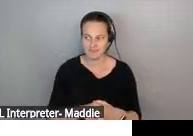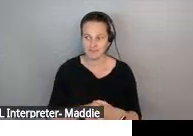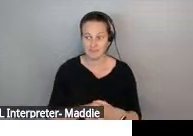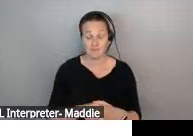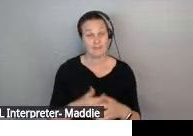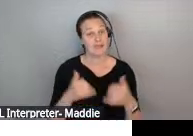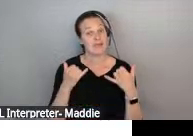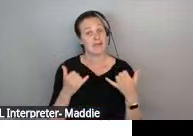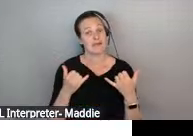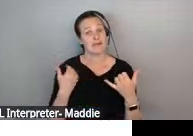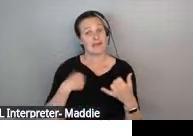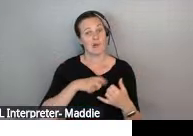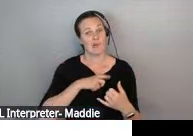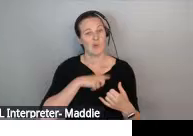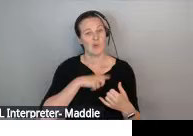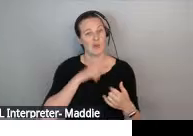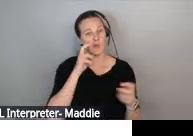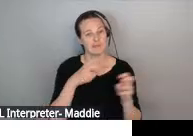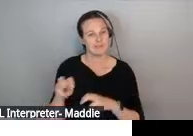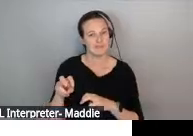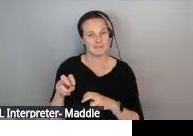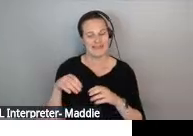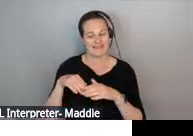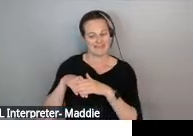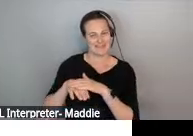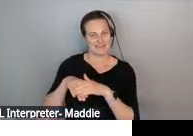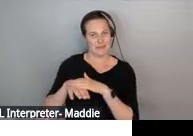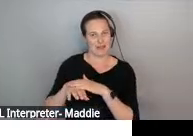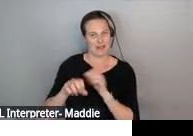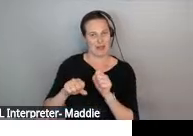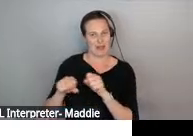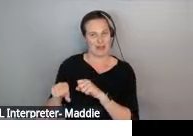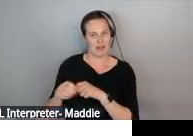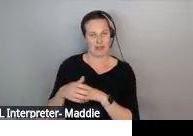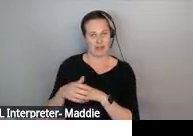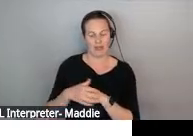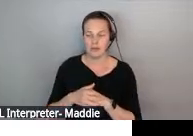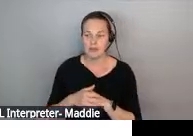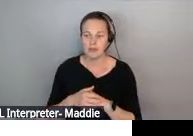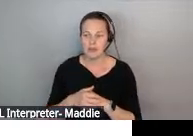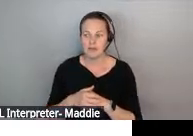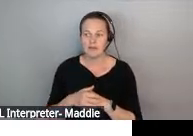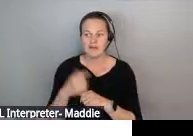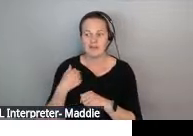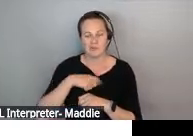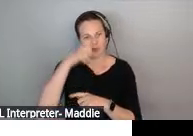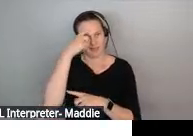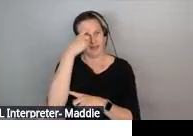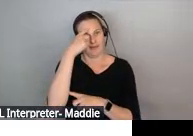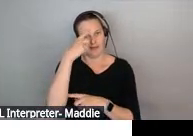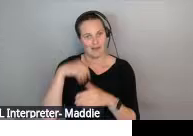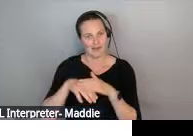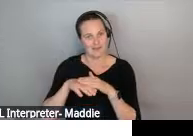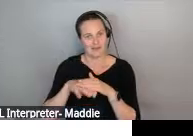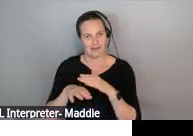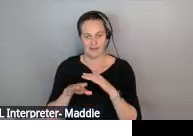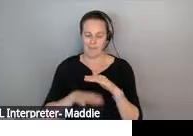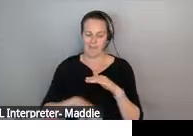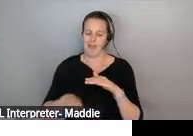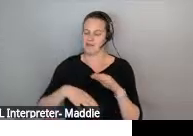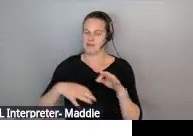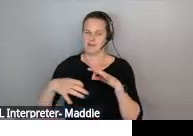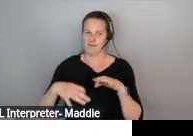switch gears a little bit over to the accessibility side of things. When we think of accessibility, a very, very basic definition is